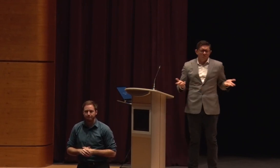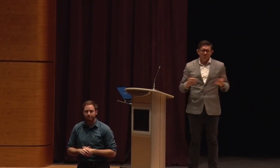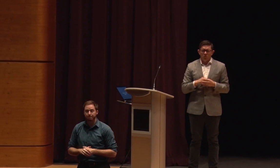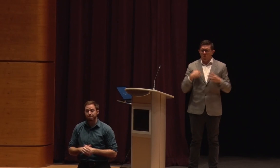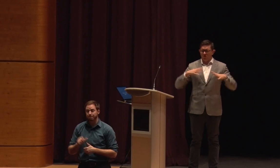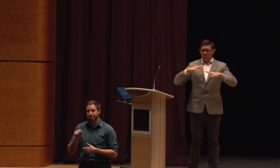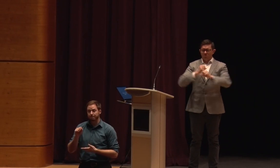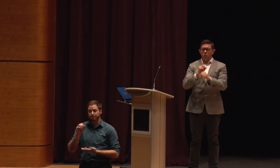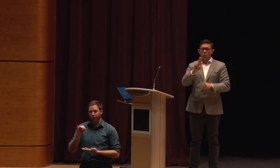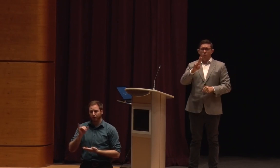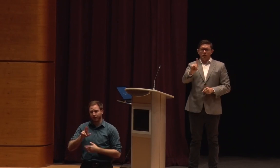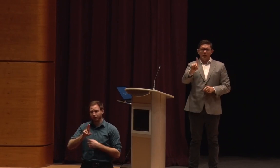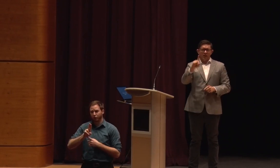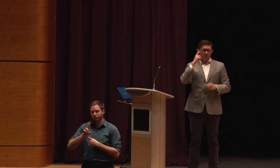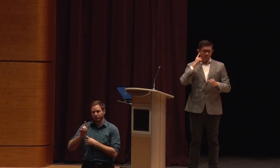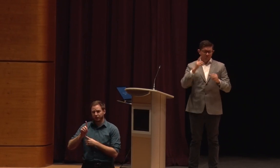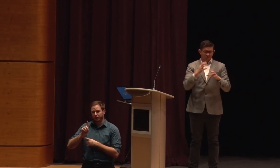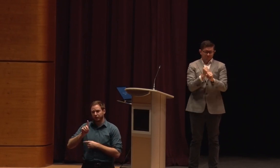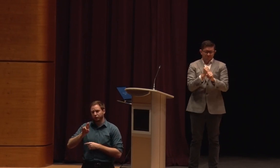So what is universal design?